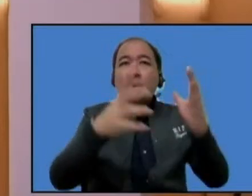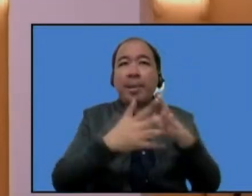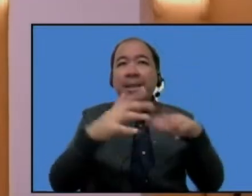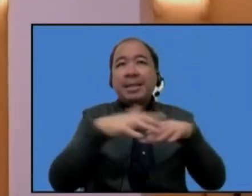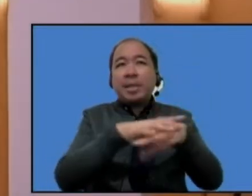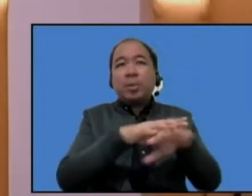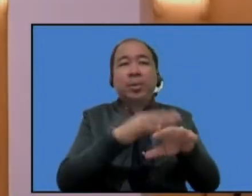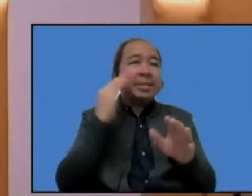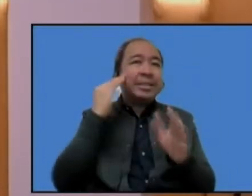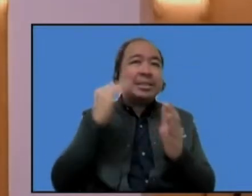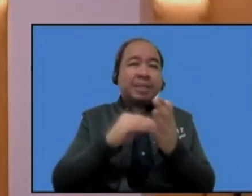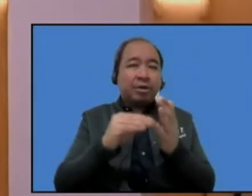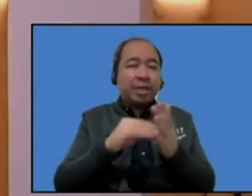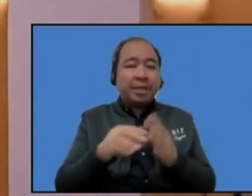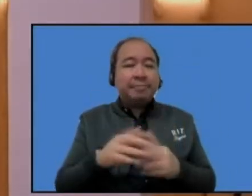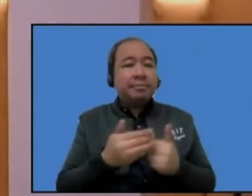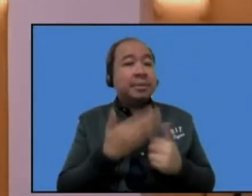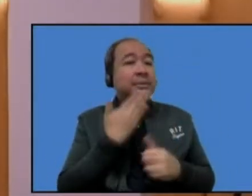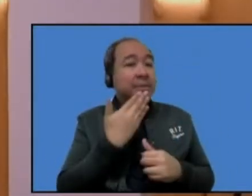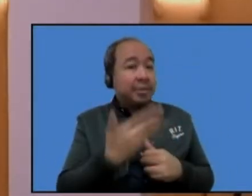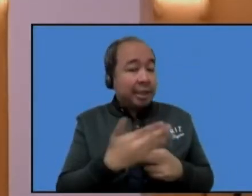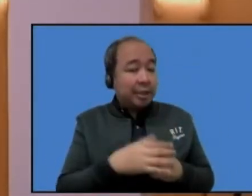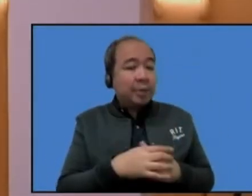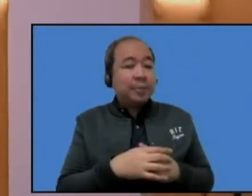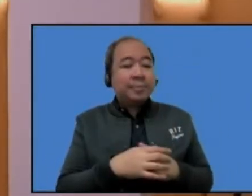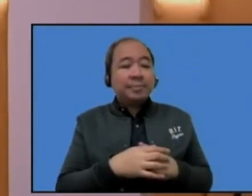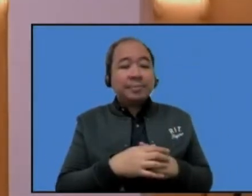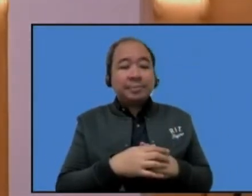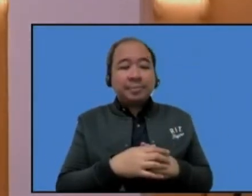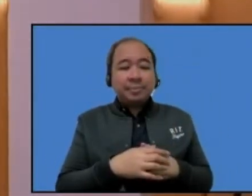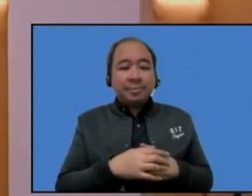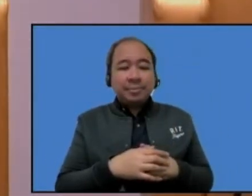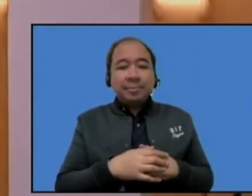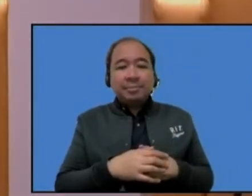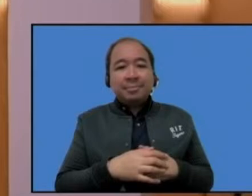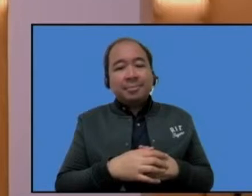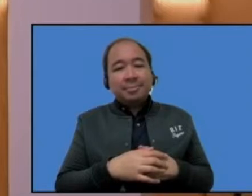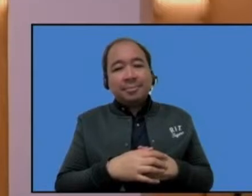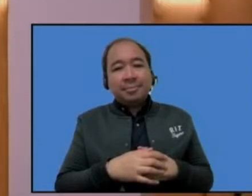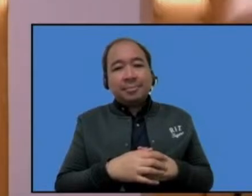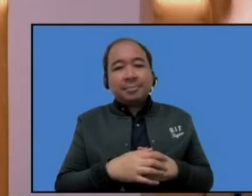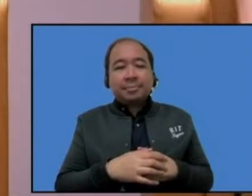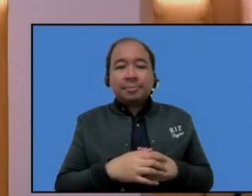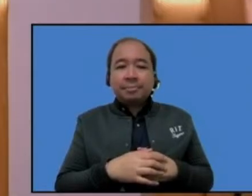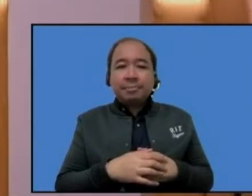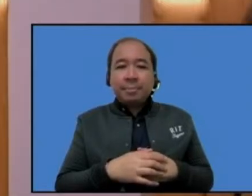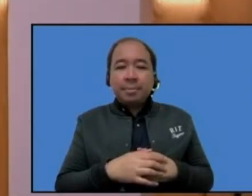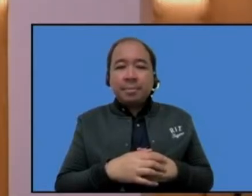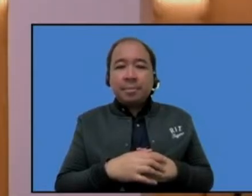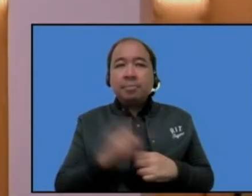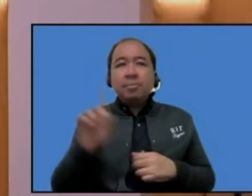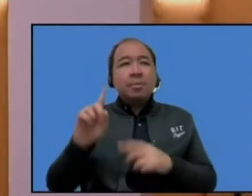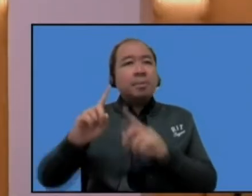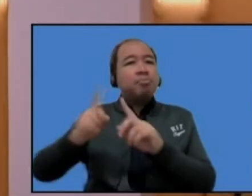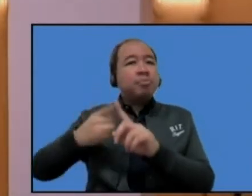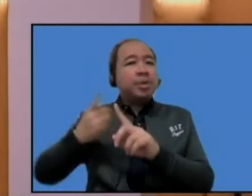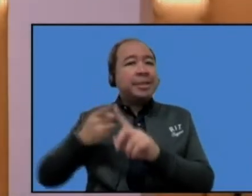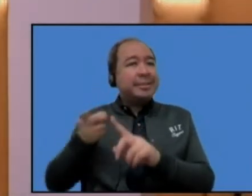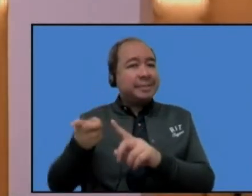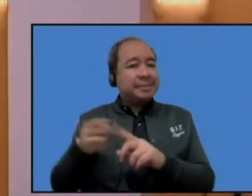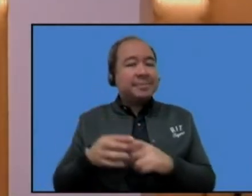here. Thank you so much, Mr. Salas. Coming to you, Elroy, one priority from you and